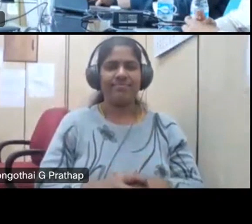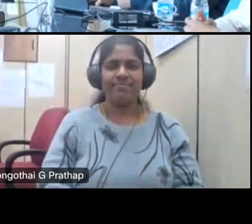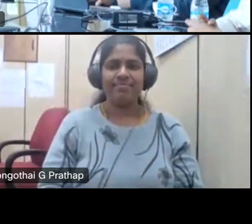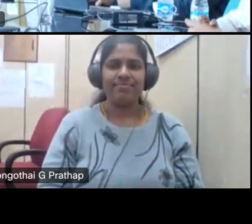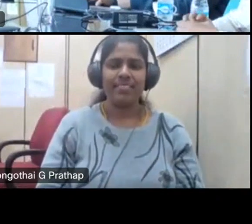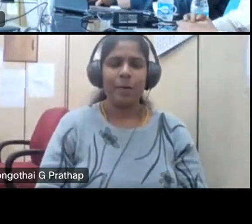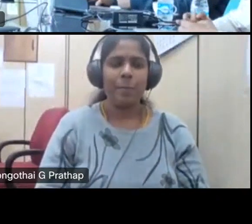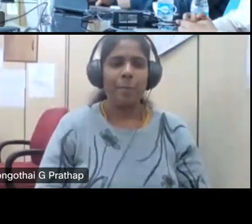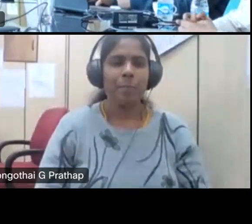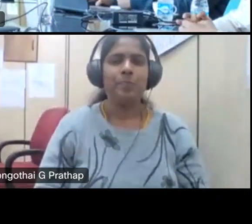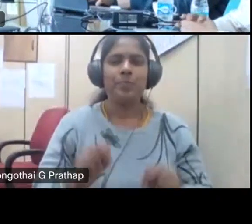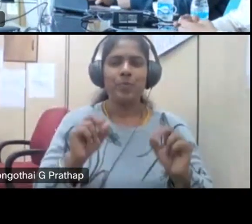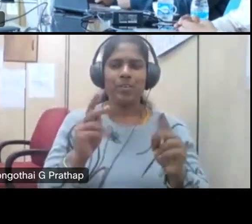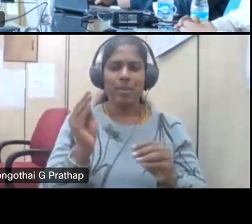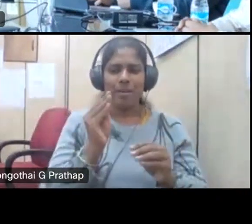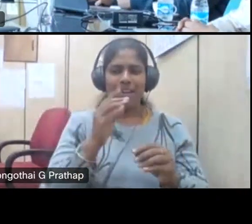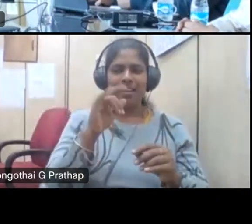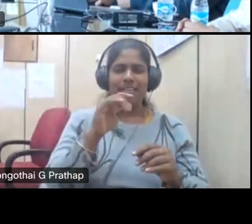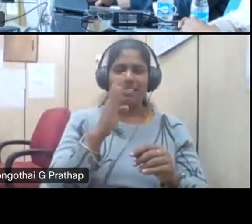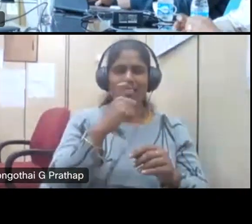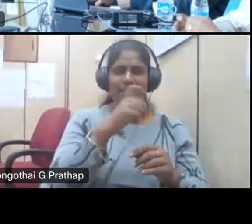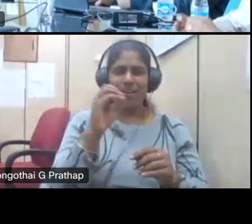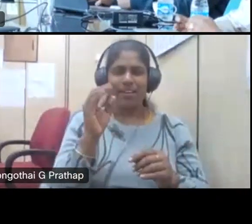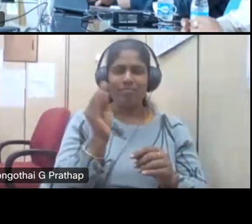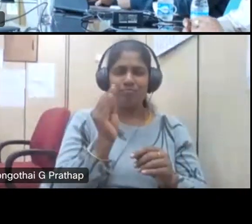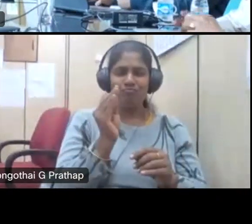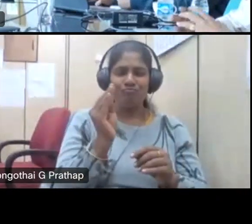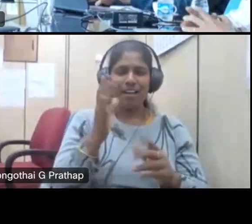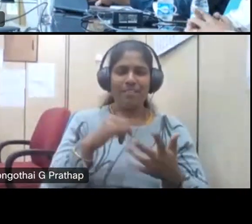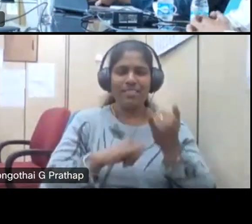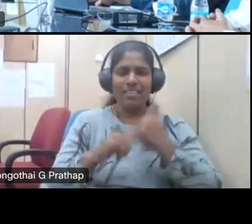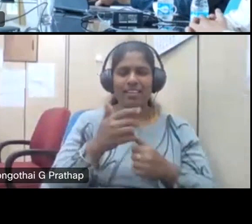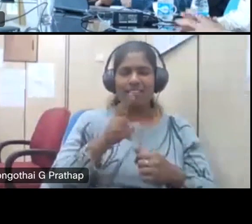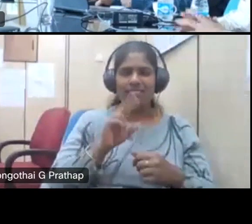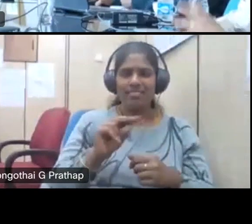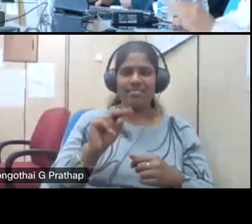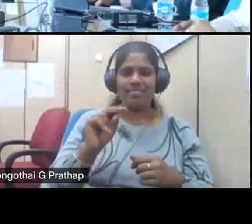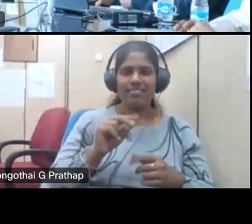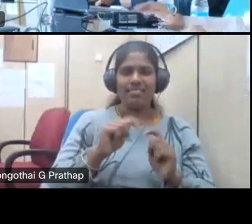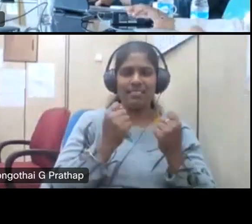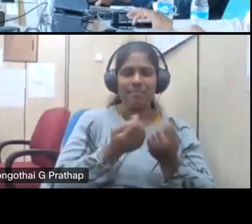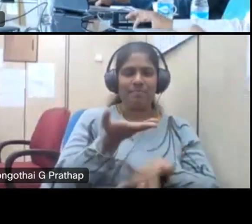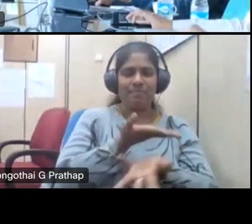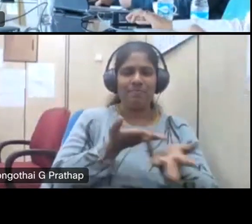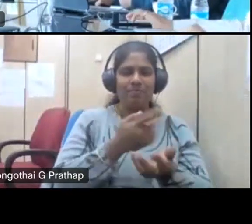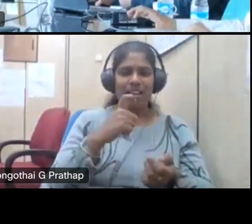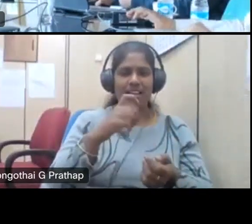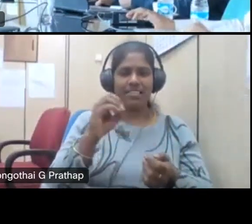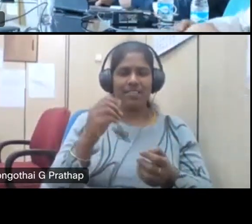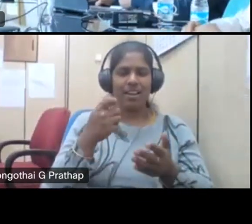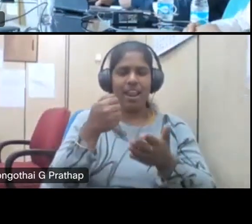700. Okay. I think it's almost saturated. Nice, sir. Now the counter is growing slowly. So it will go up to 700. Just we can.